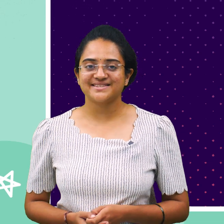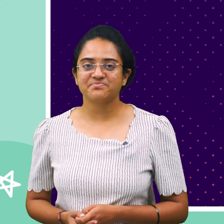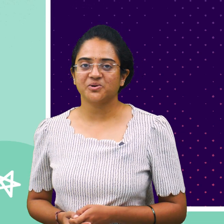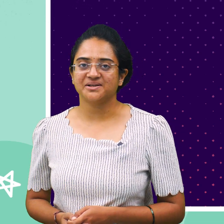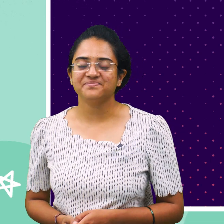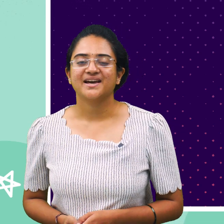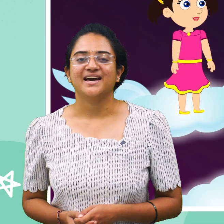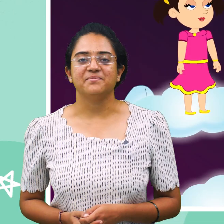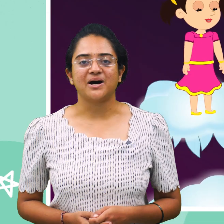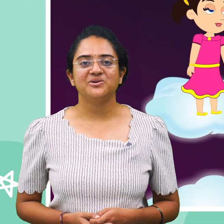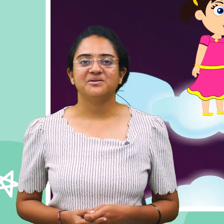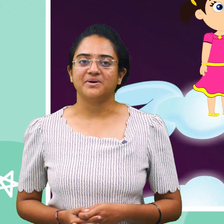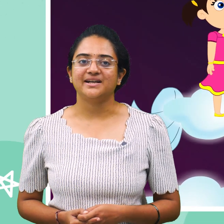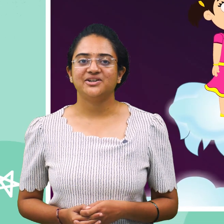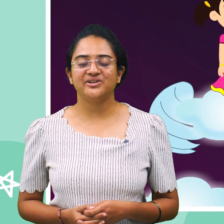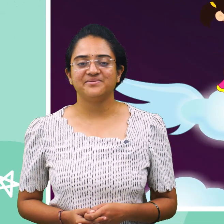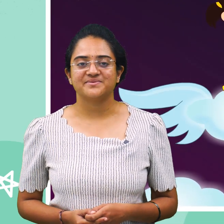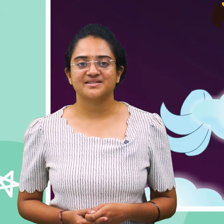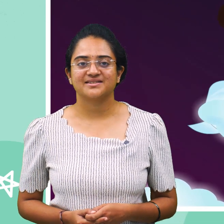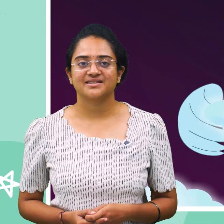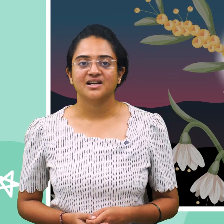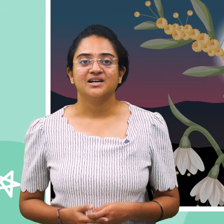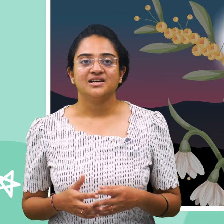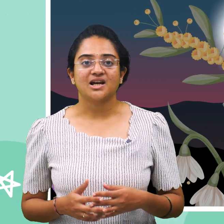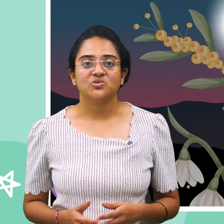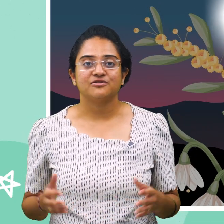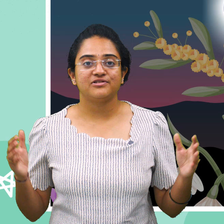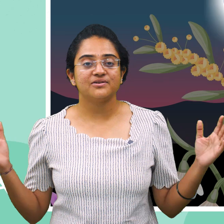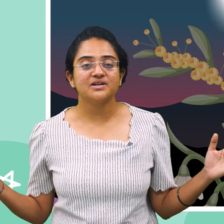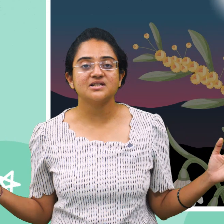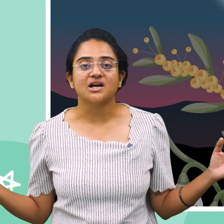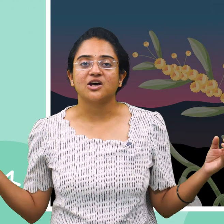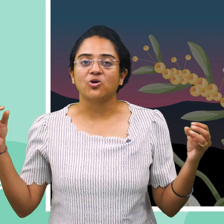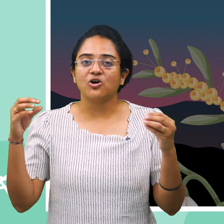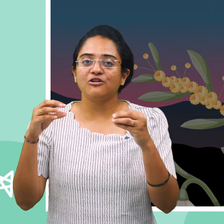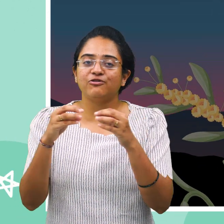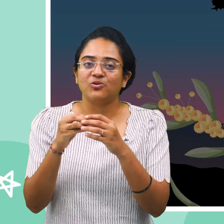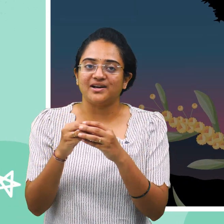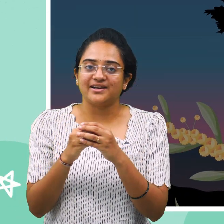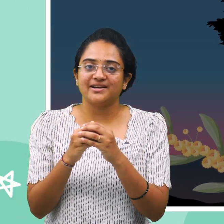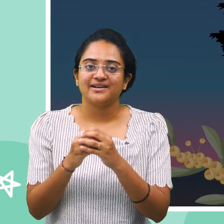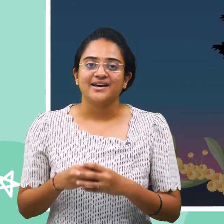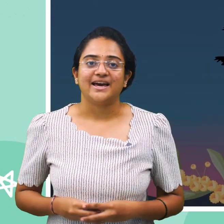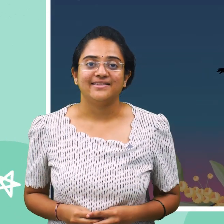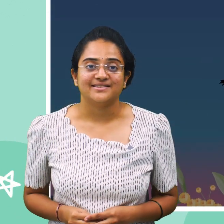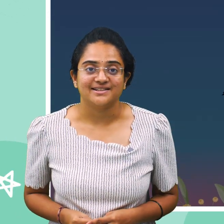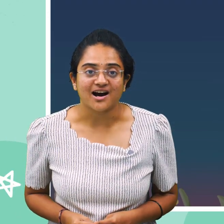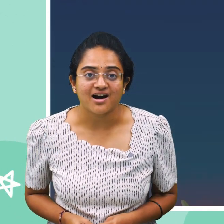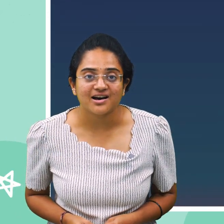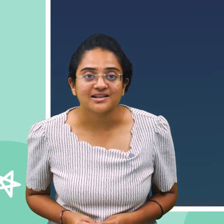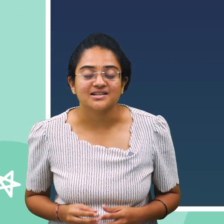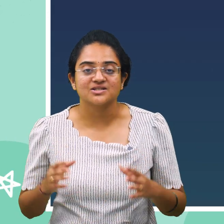our next poem about my dreams. Now the flowers are all folded and